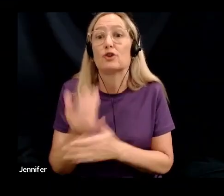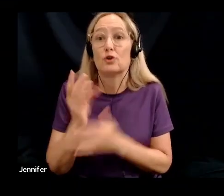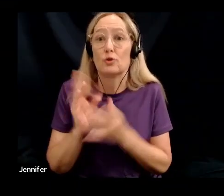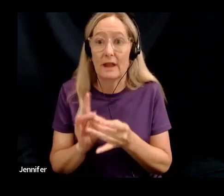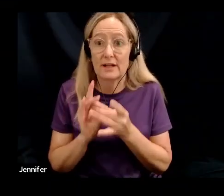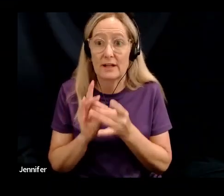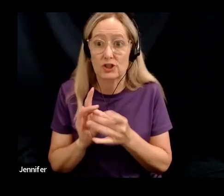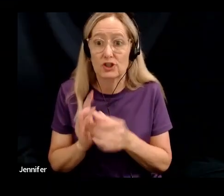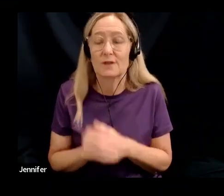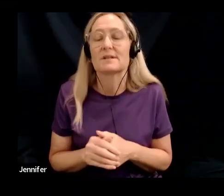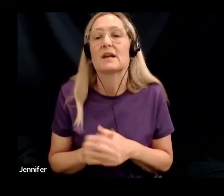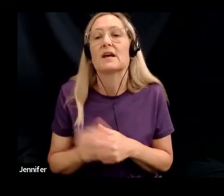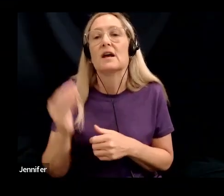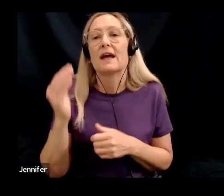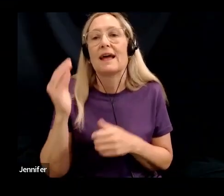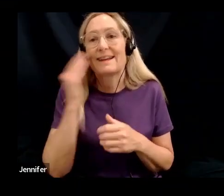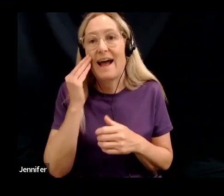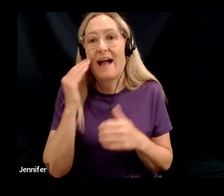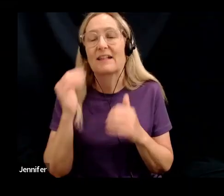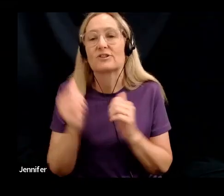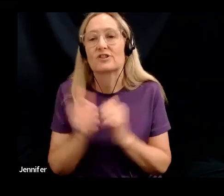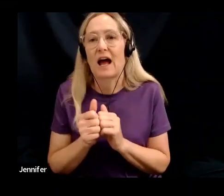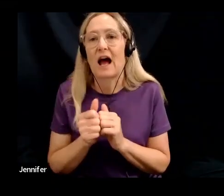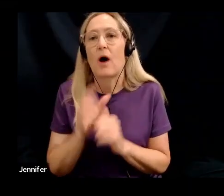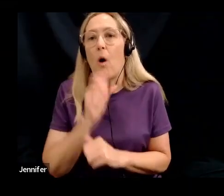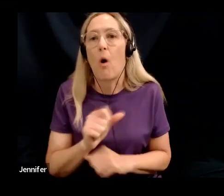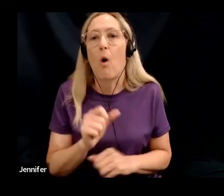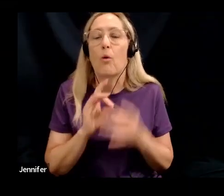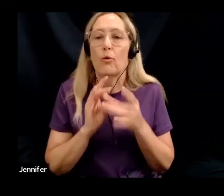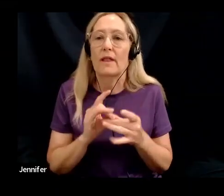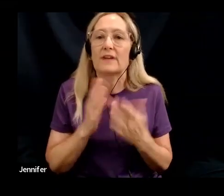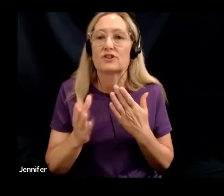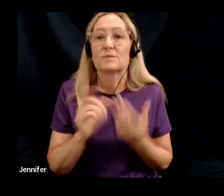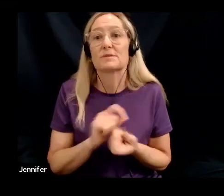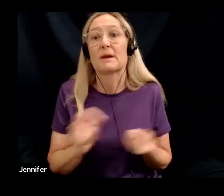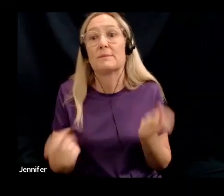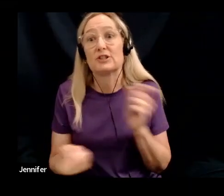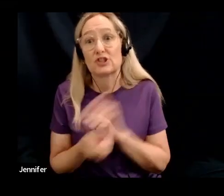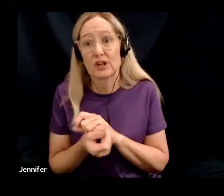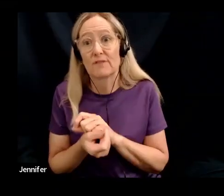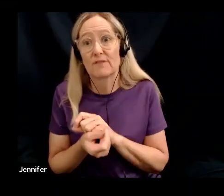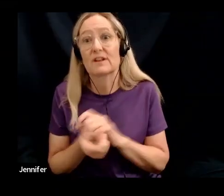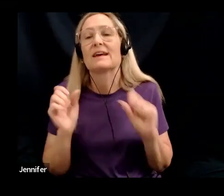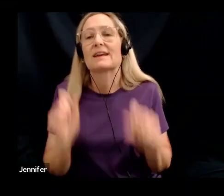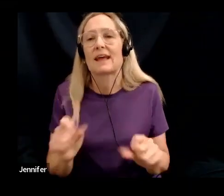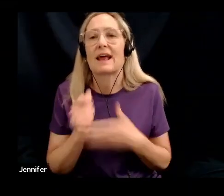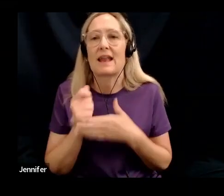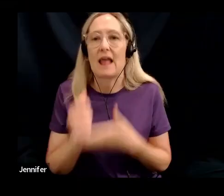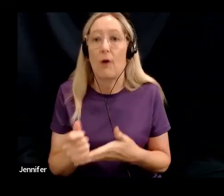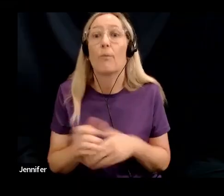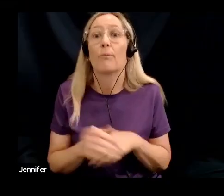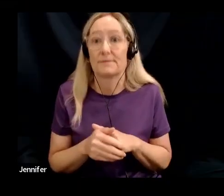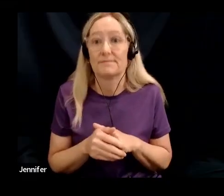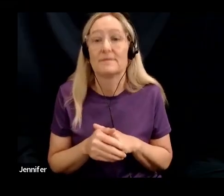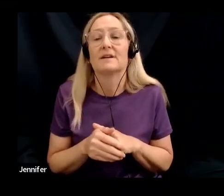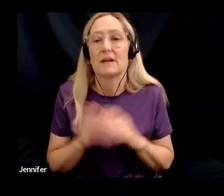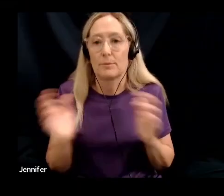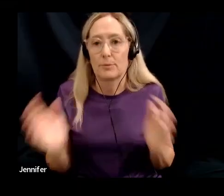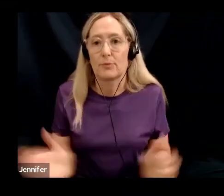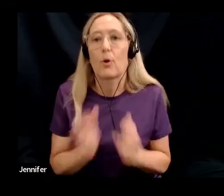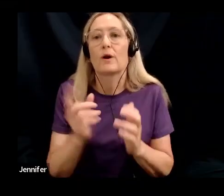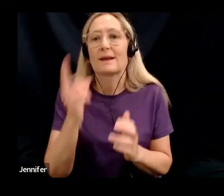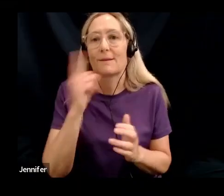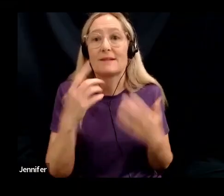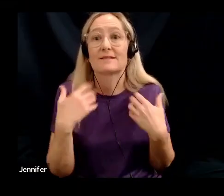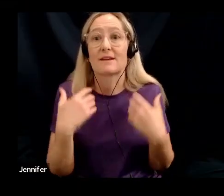relationships, acknowledge how old relationships might shift can be a really helpful thing in, promoting